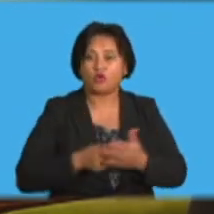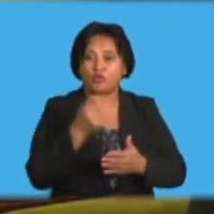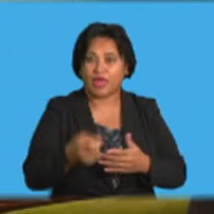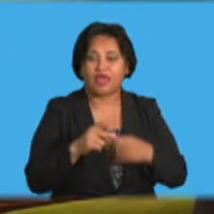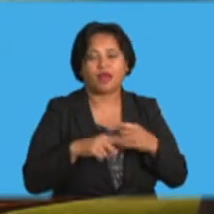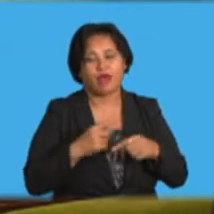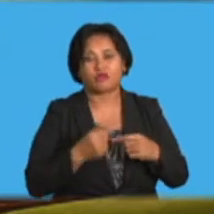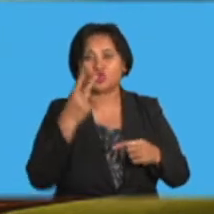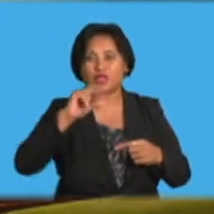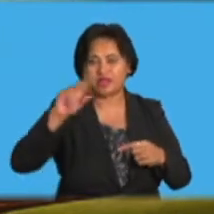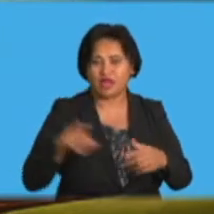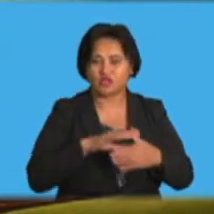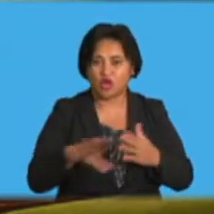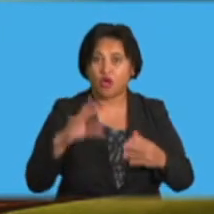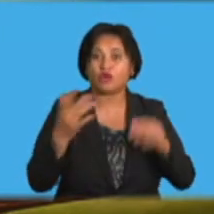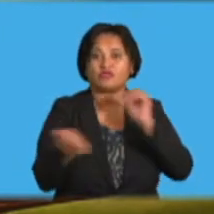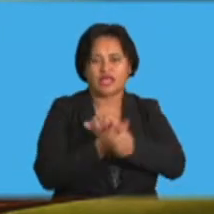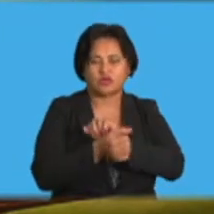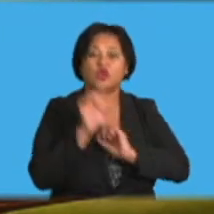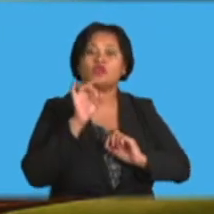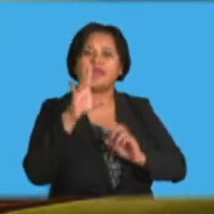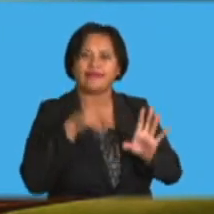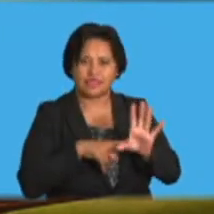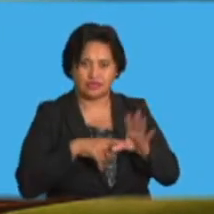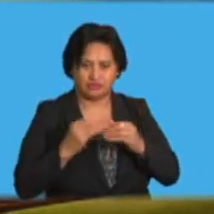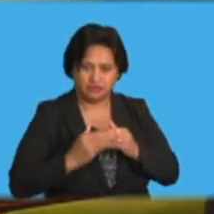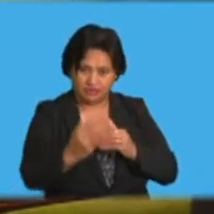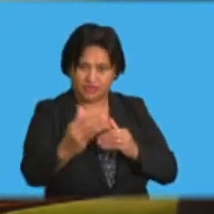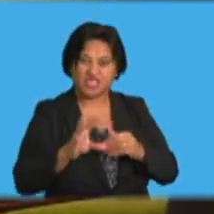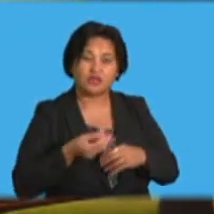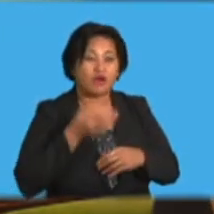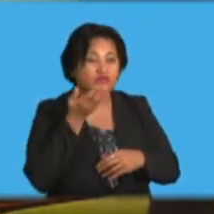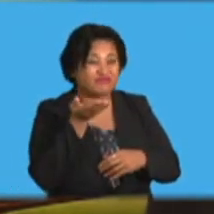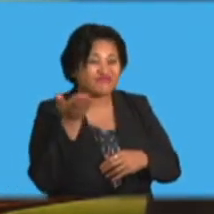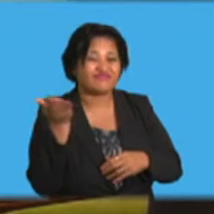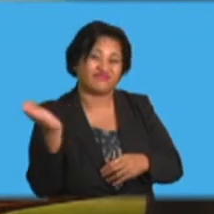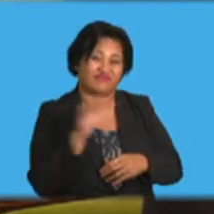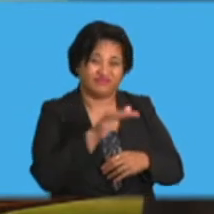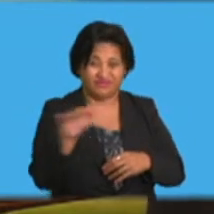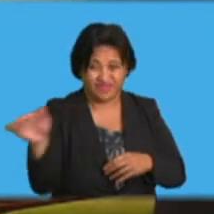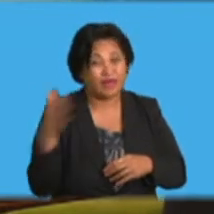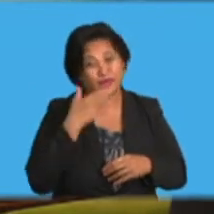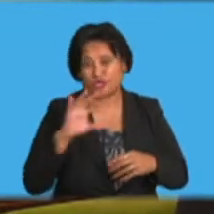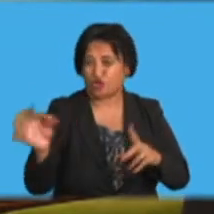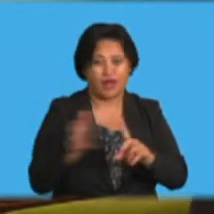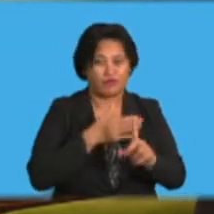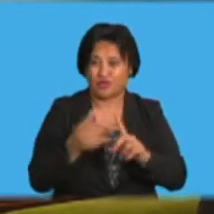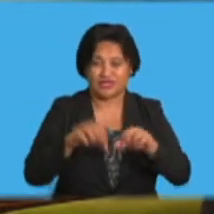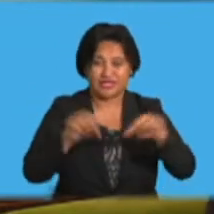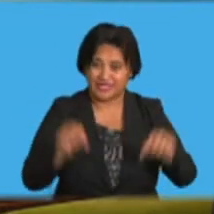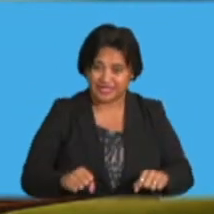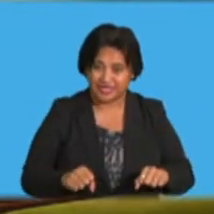$20,000 or an imprisonment term for up to 10 years, Madam Speaker. So I urge everybody, please do not abuse the system. We